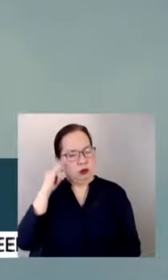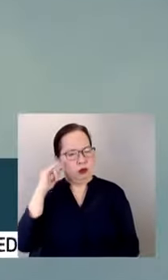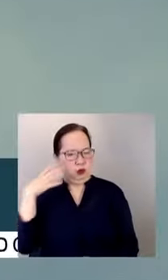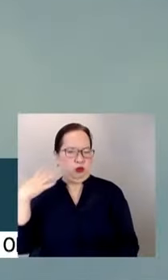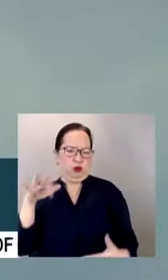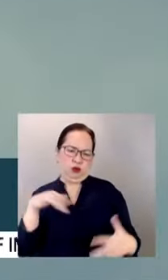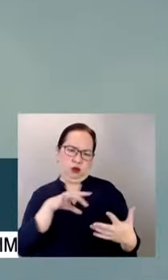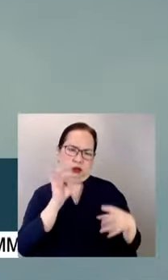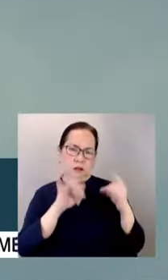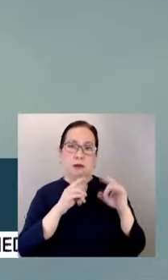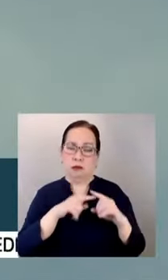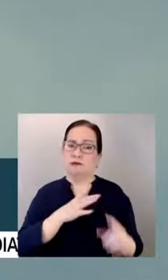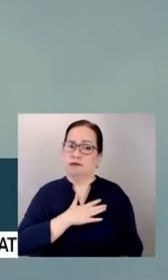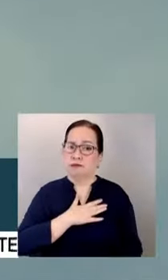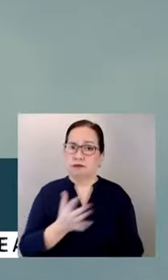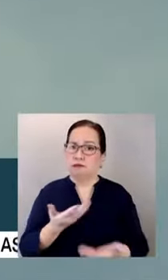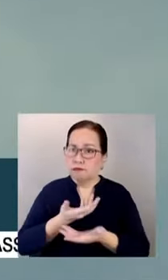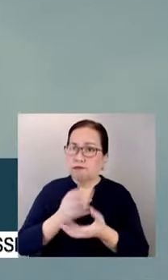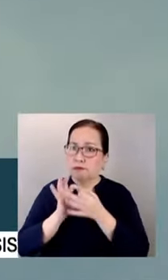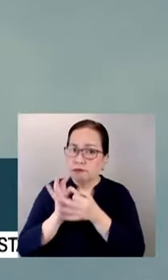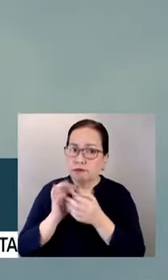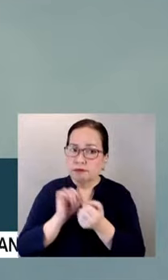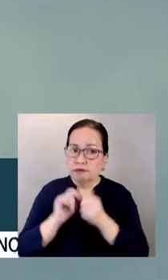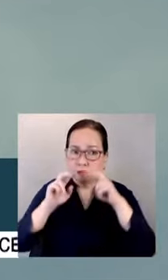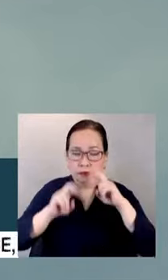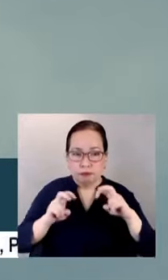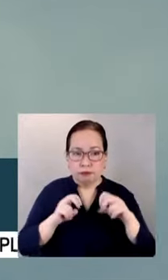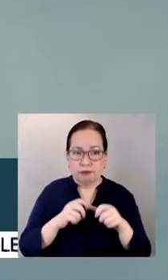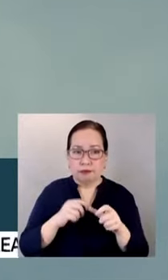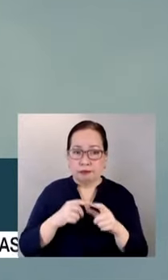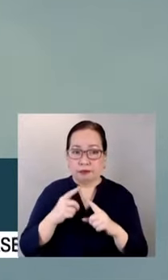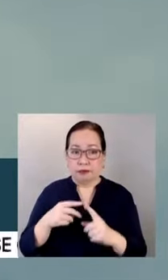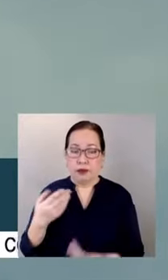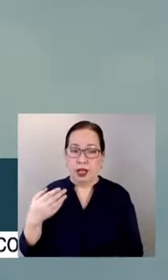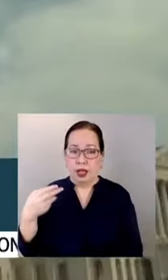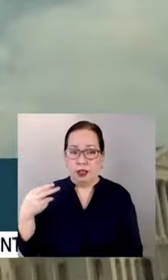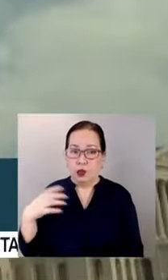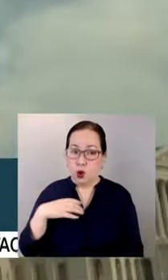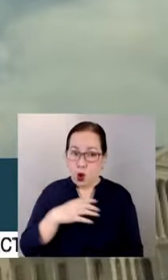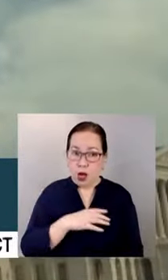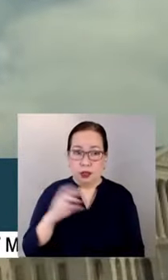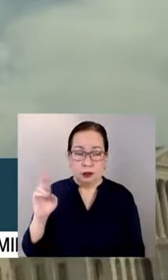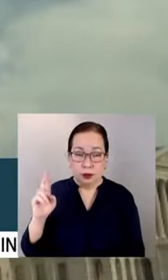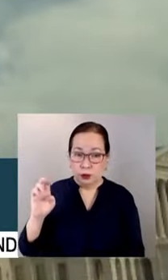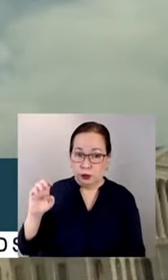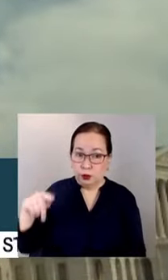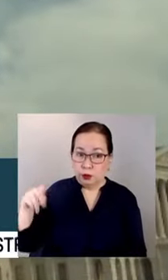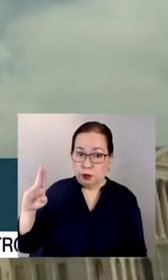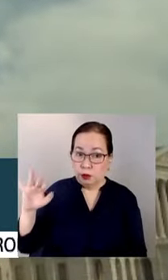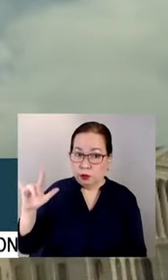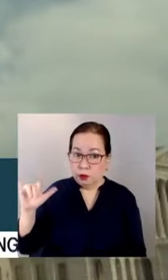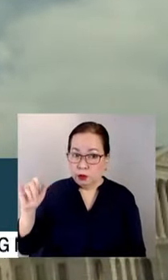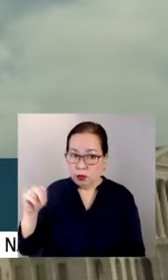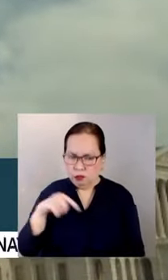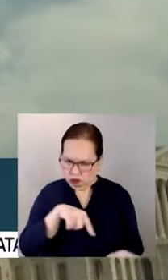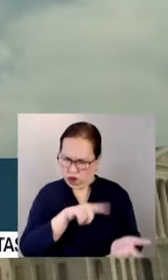full cooperation with the investigation. Meanwhile, a House Republican leader wants a damage assessment of the discovery of the